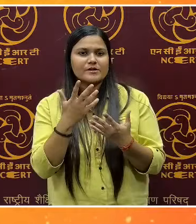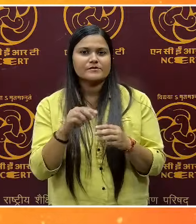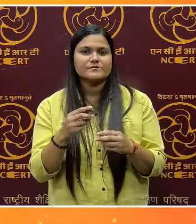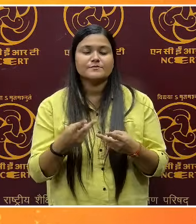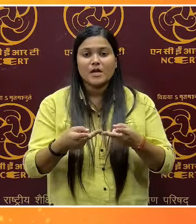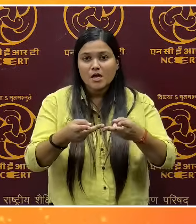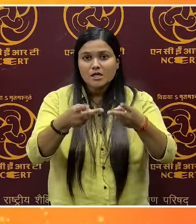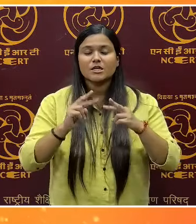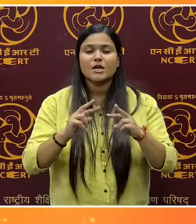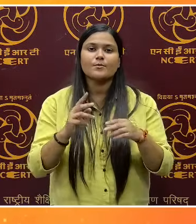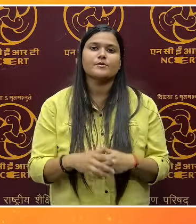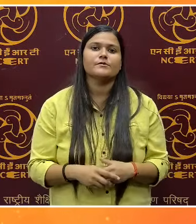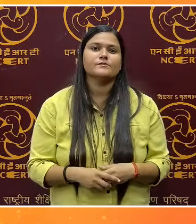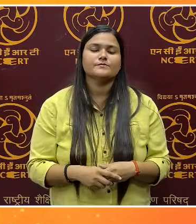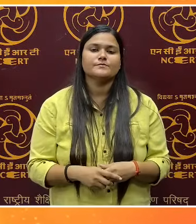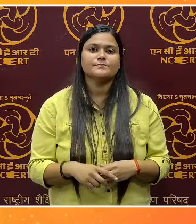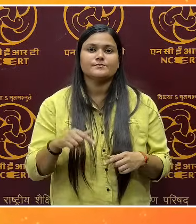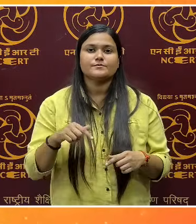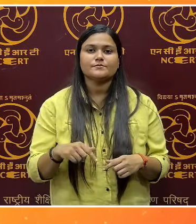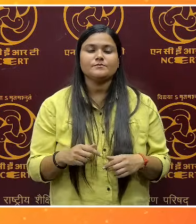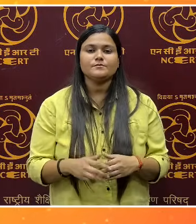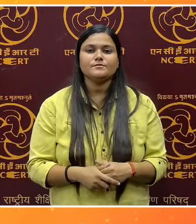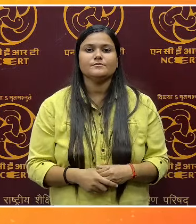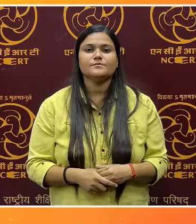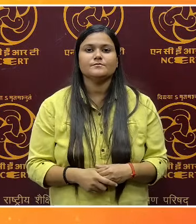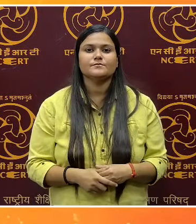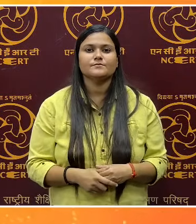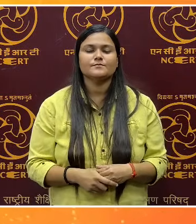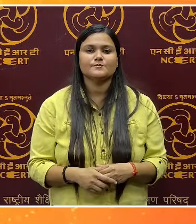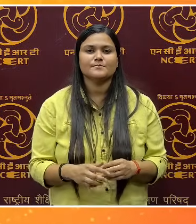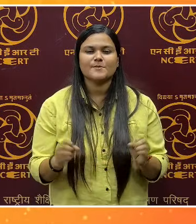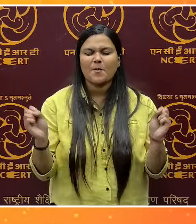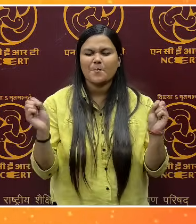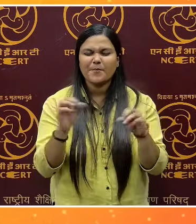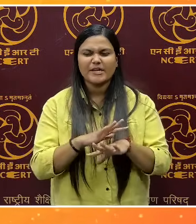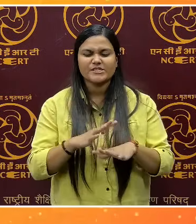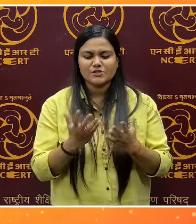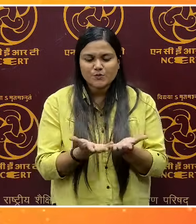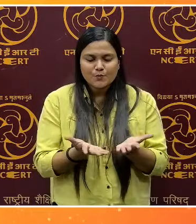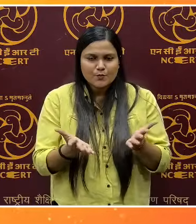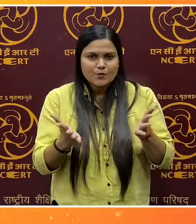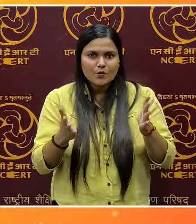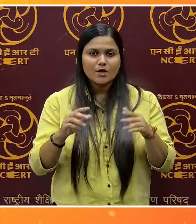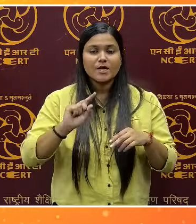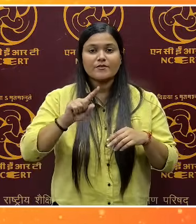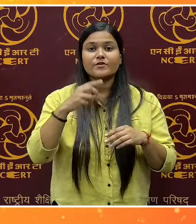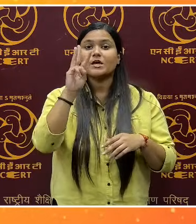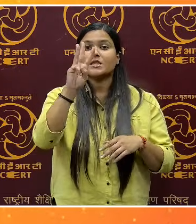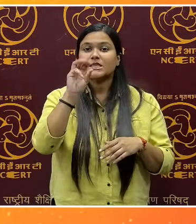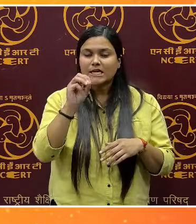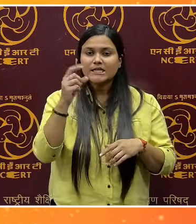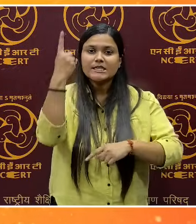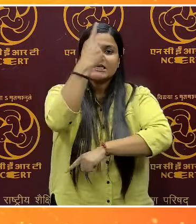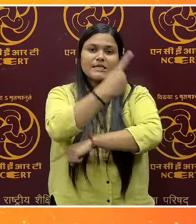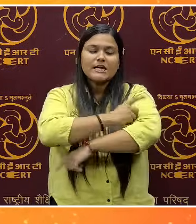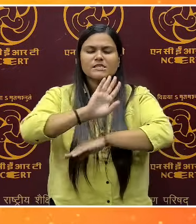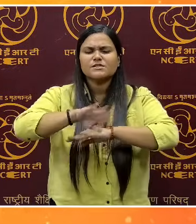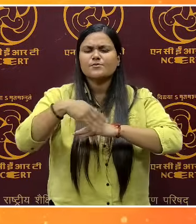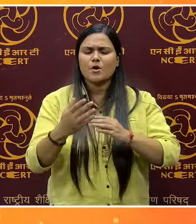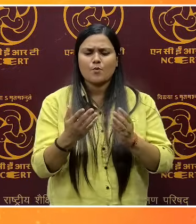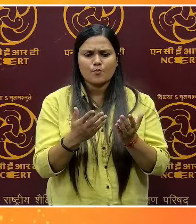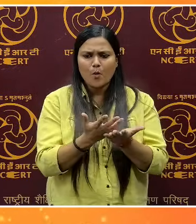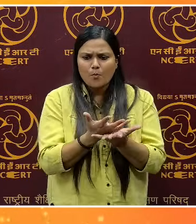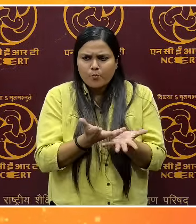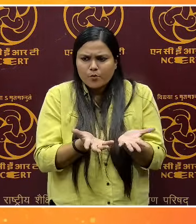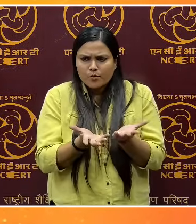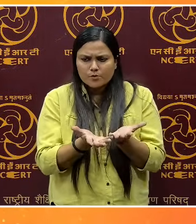doubles every day in this pond. Wow, how that's magical wonderful. pond, no? So, after 30 days, the pond is completely covered